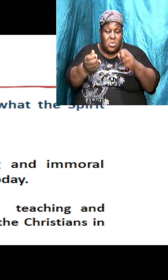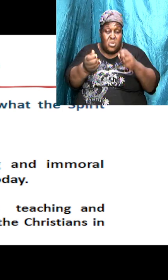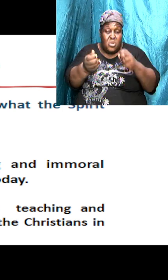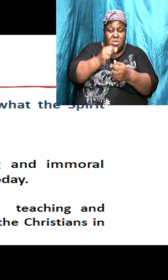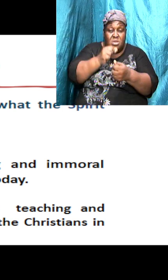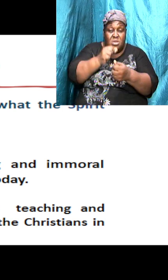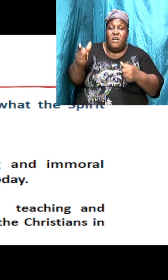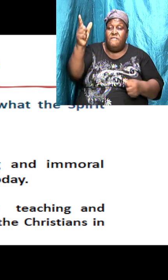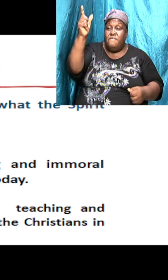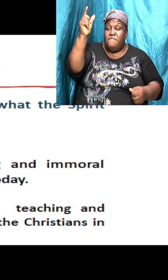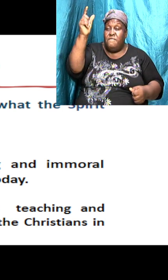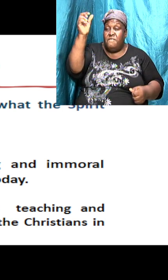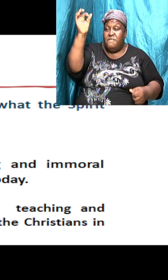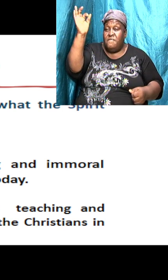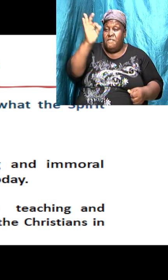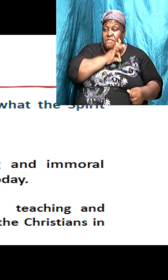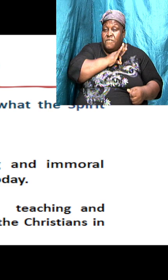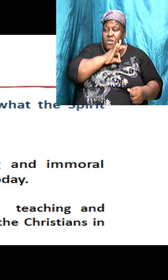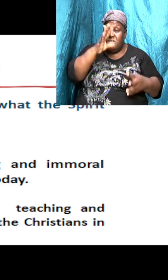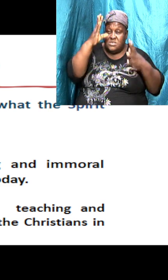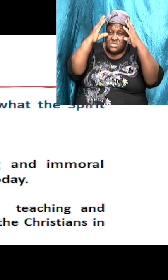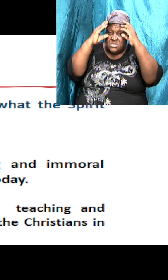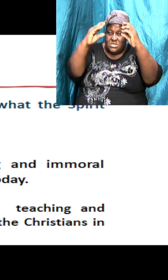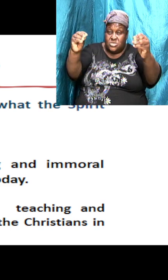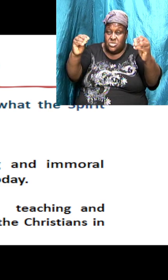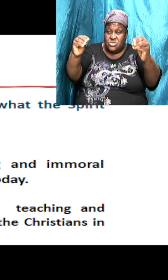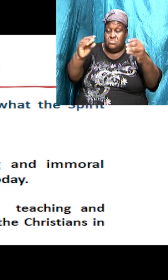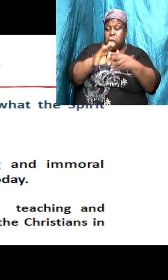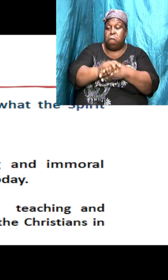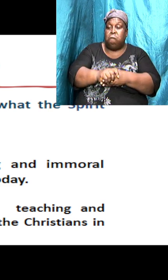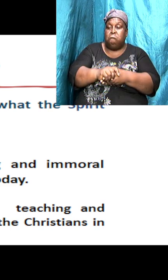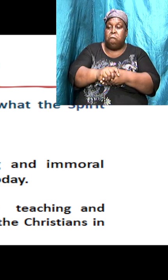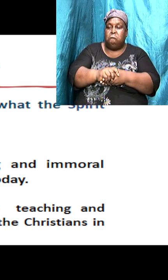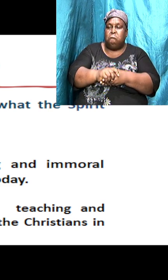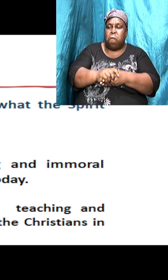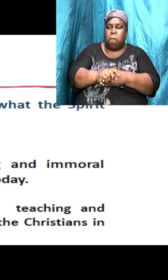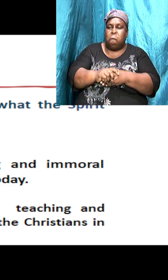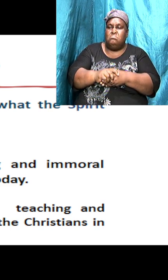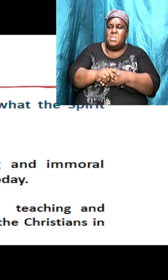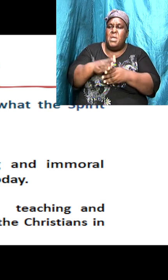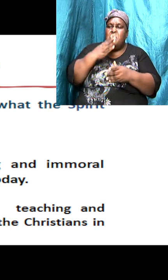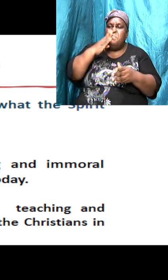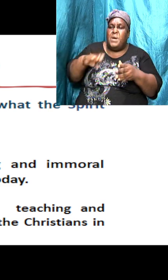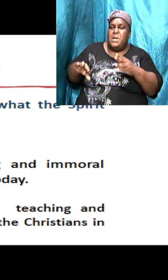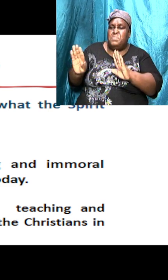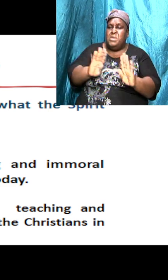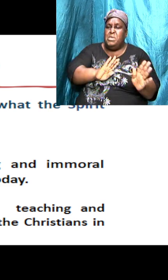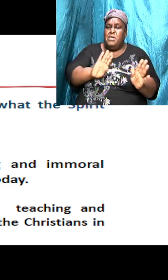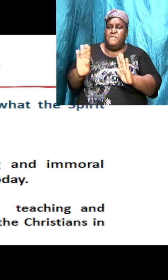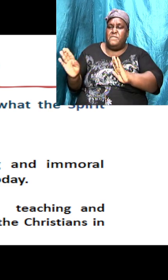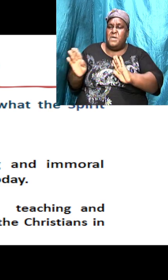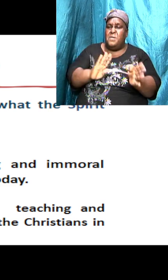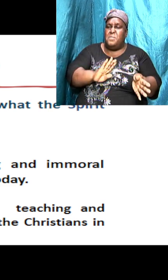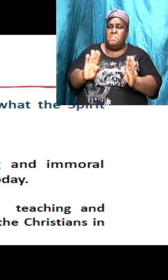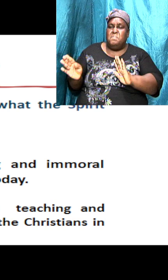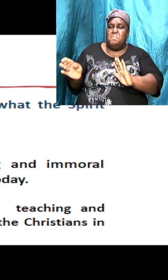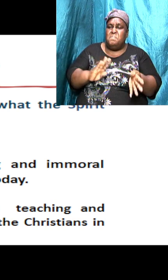false teaching and immoral conduct. Be very careful. It is